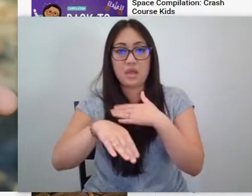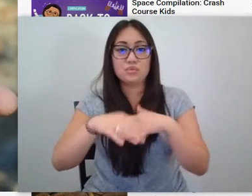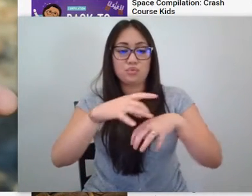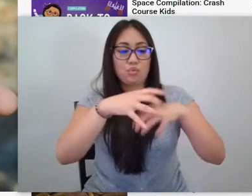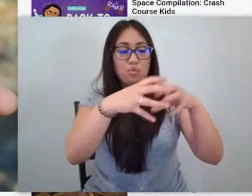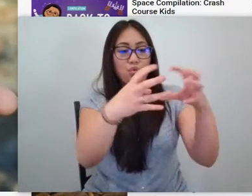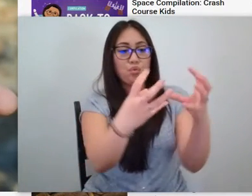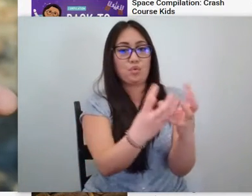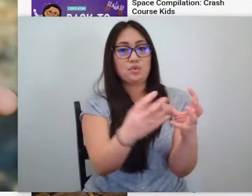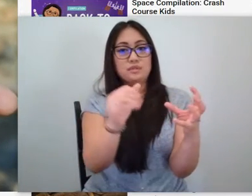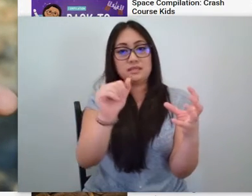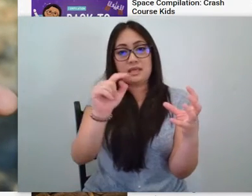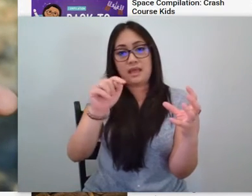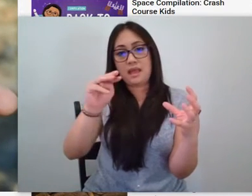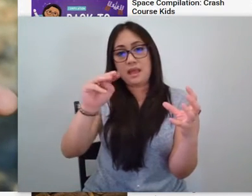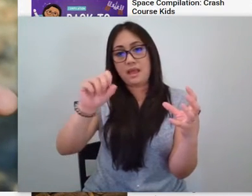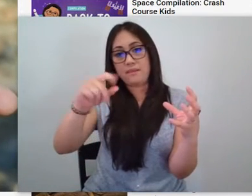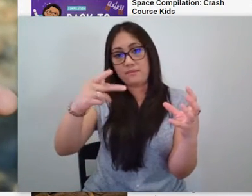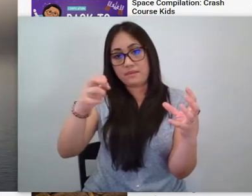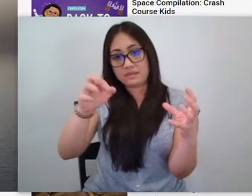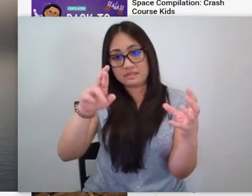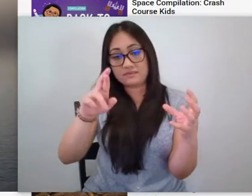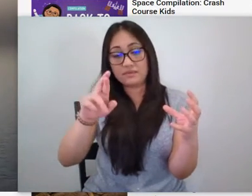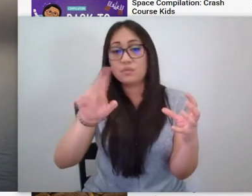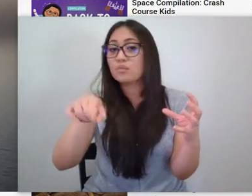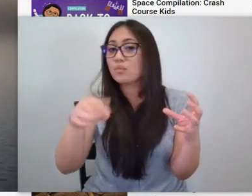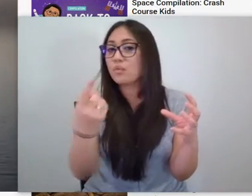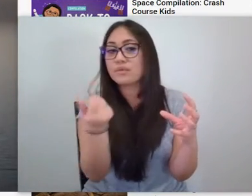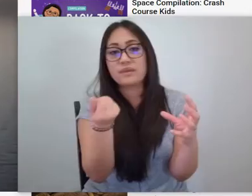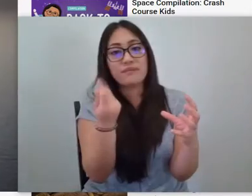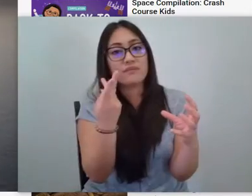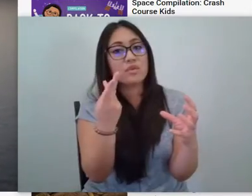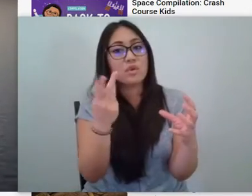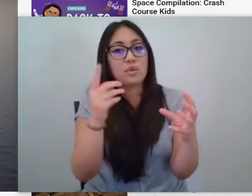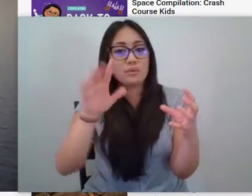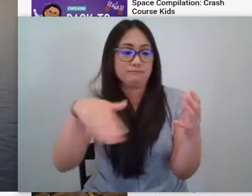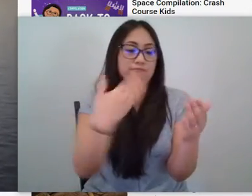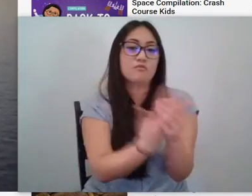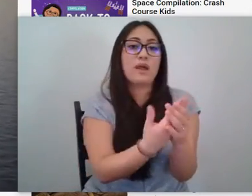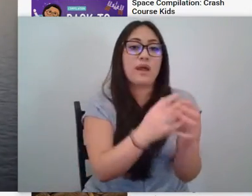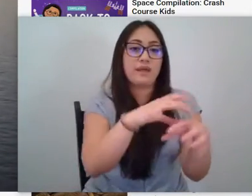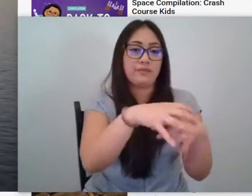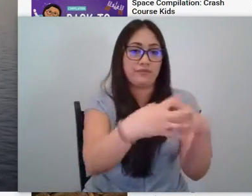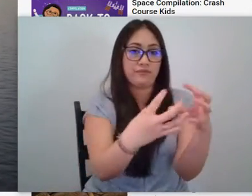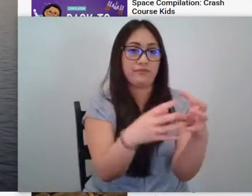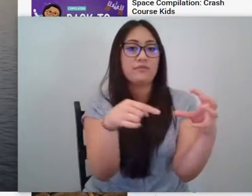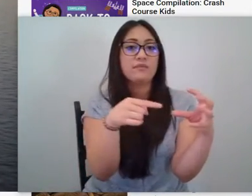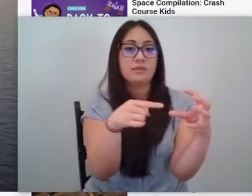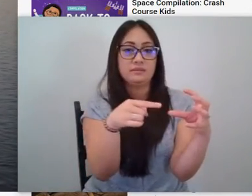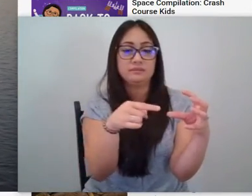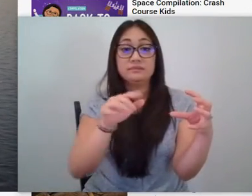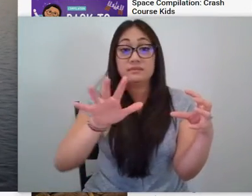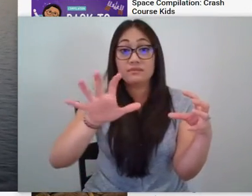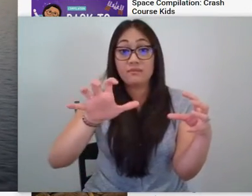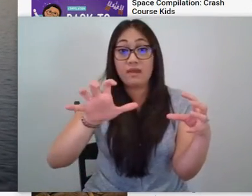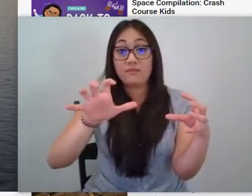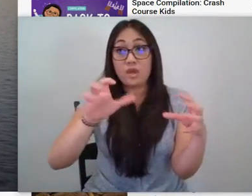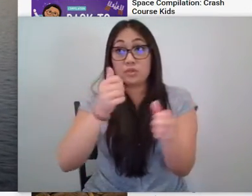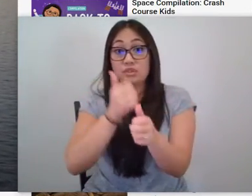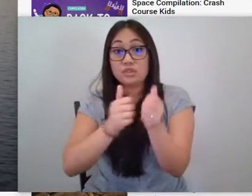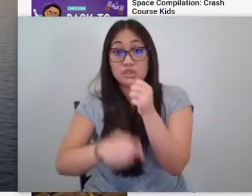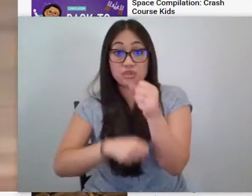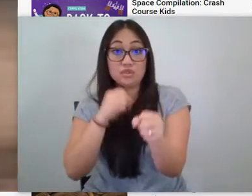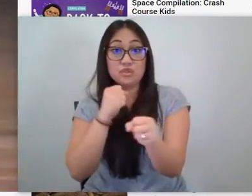them reach the Earth's surface as a meteorite. It's only about 500 a year, and most of those land in the